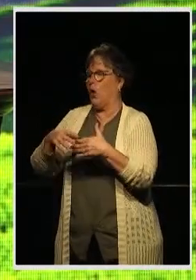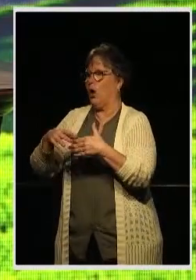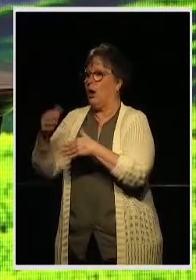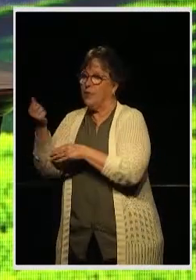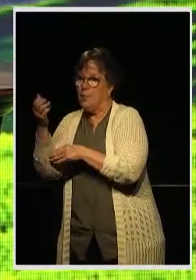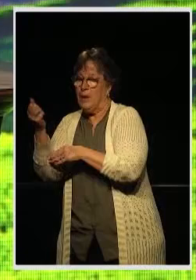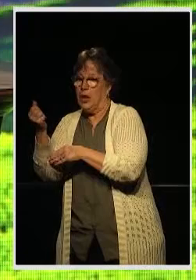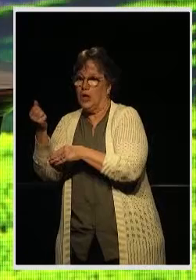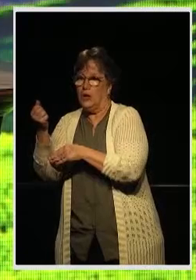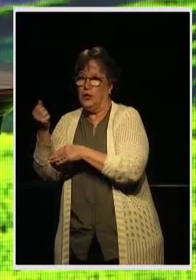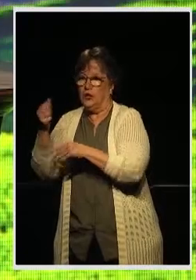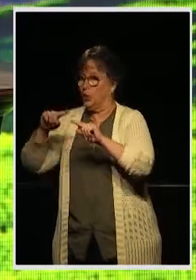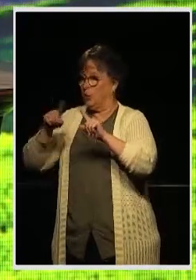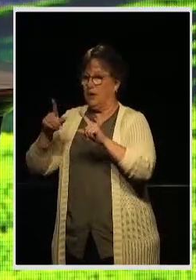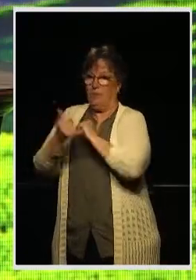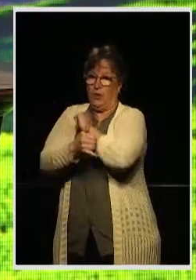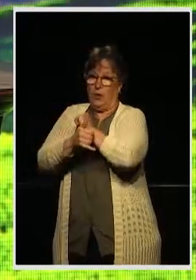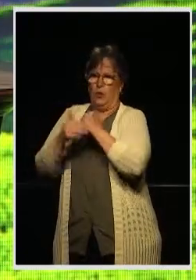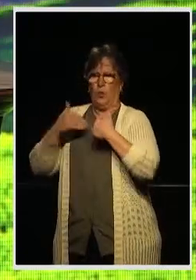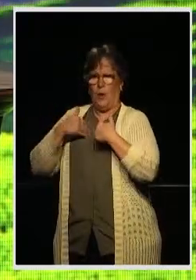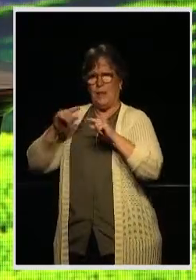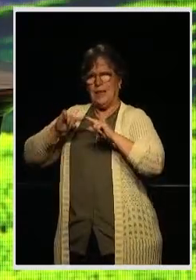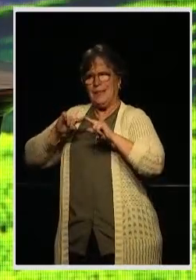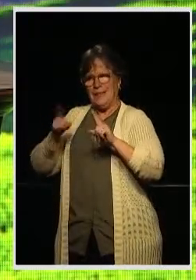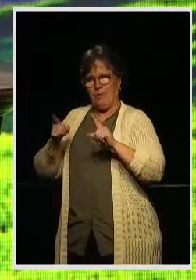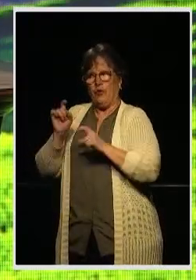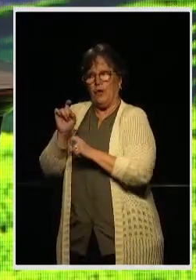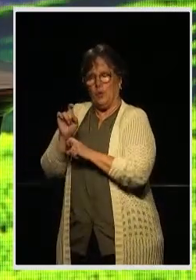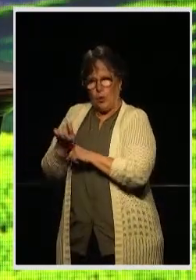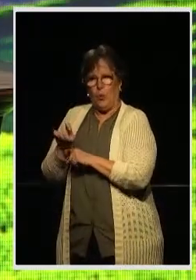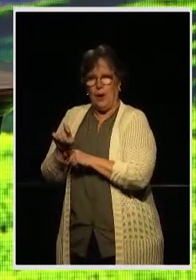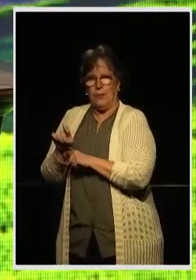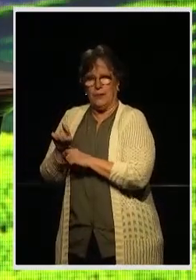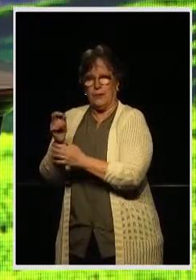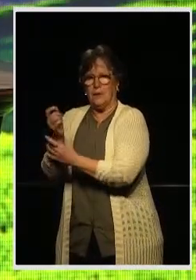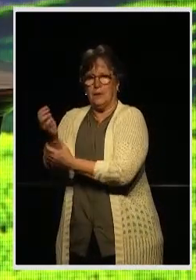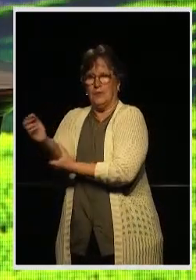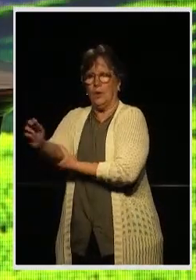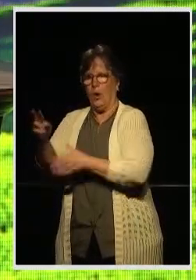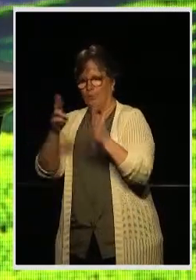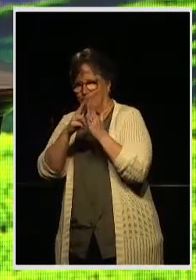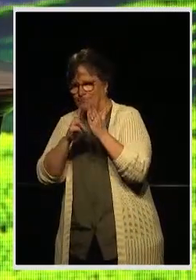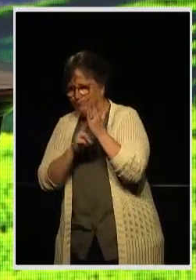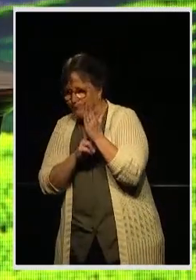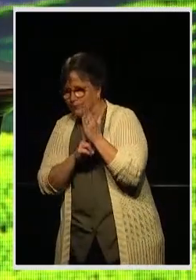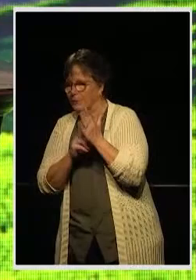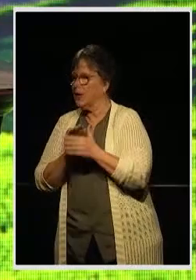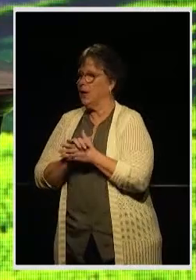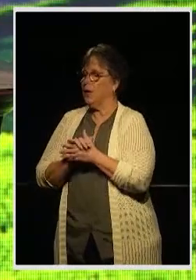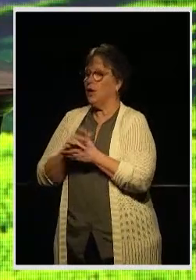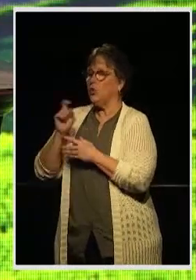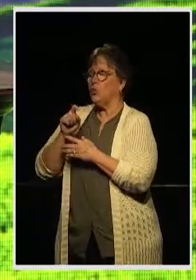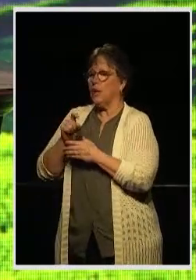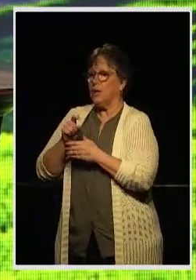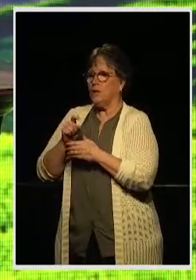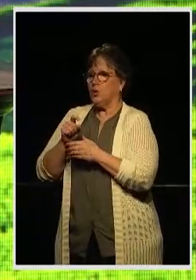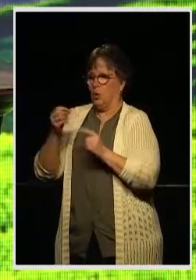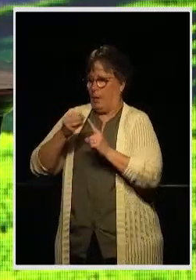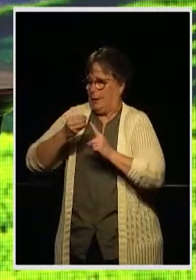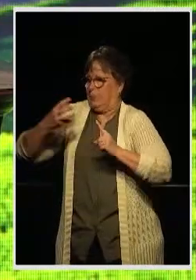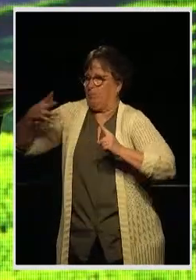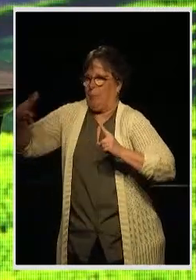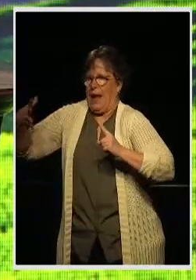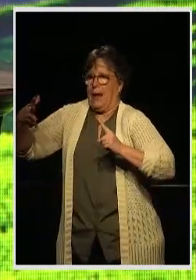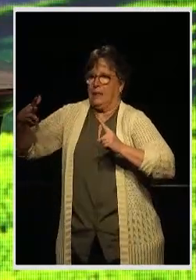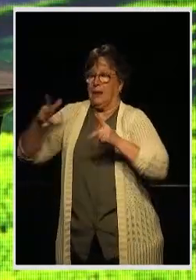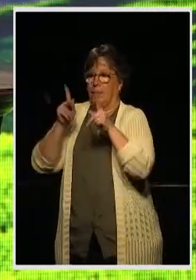have completely different requirements? So you really need to kind of, and you probably just need to expand your network of people you talk to,